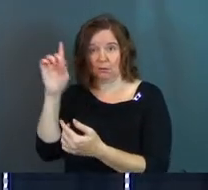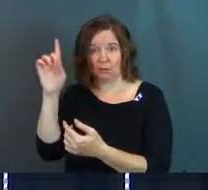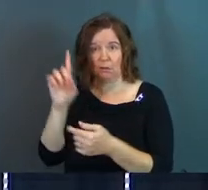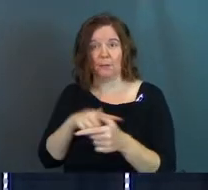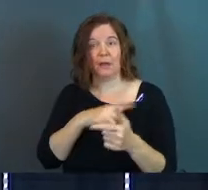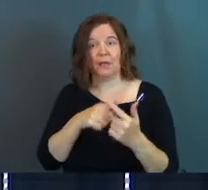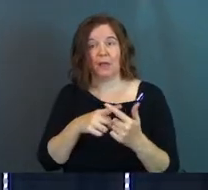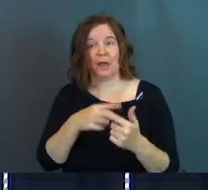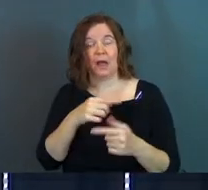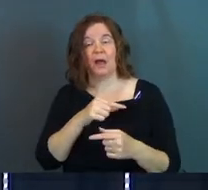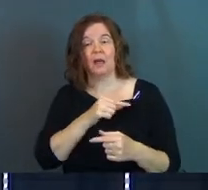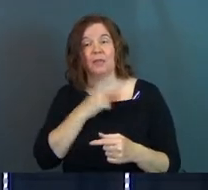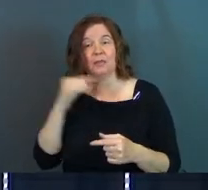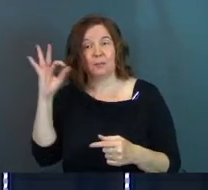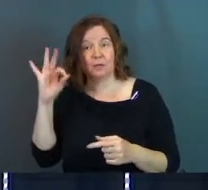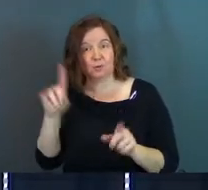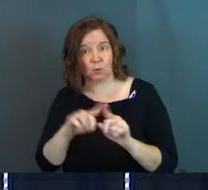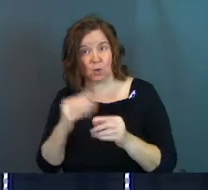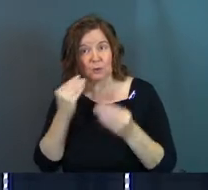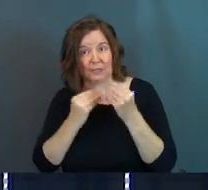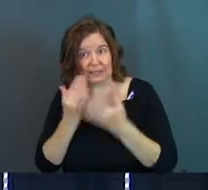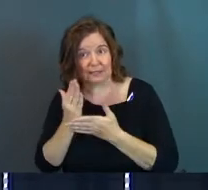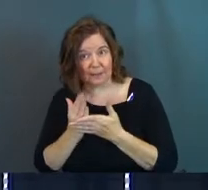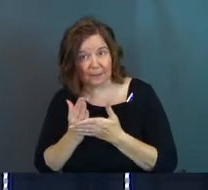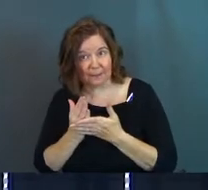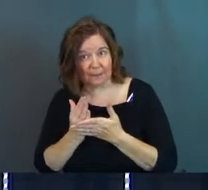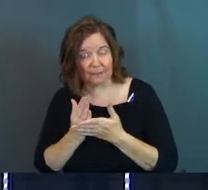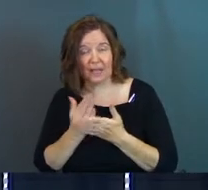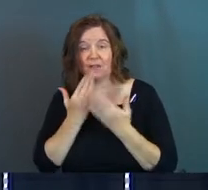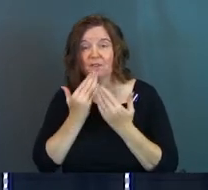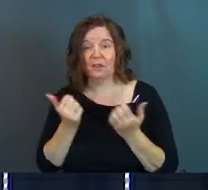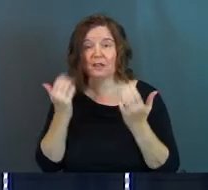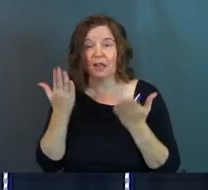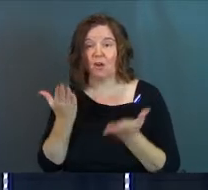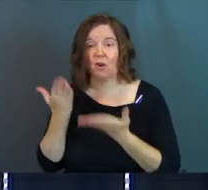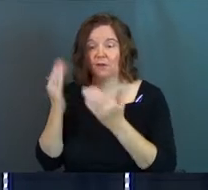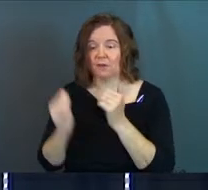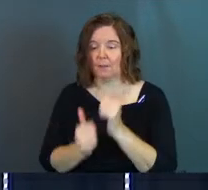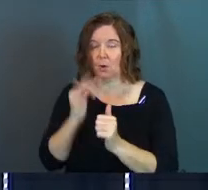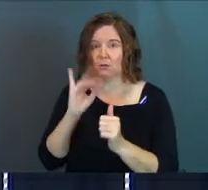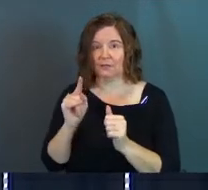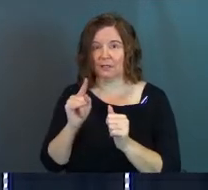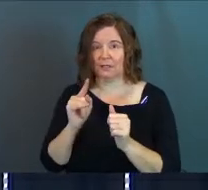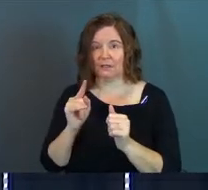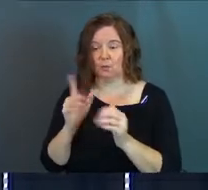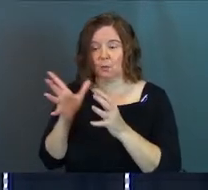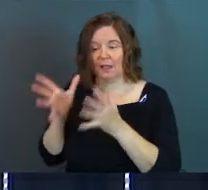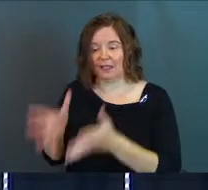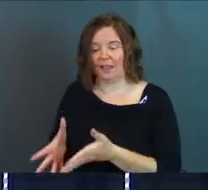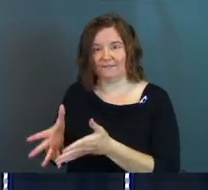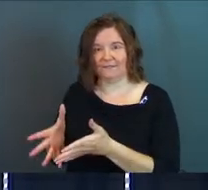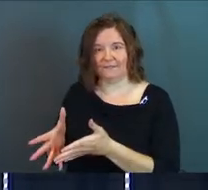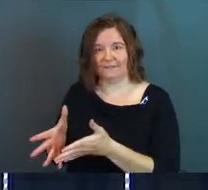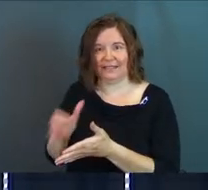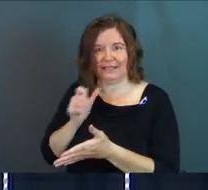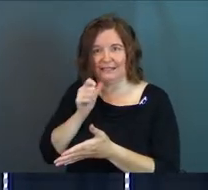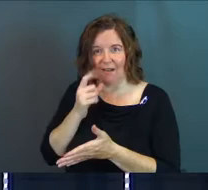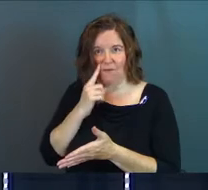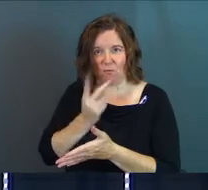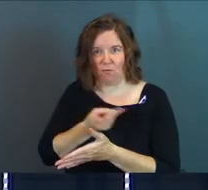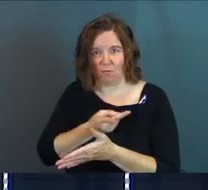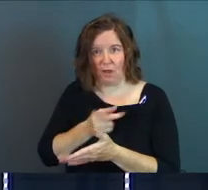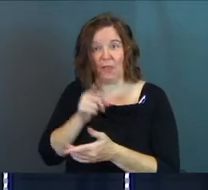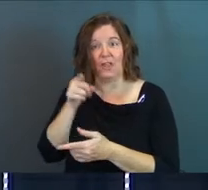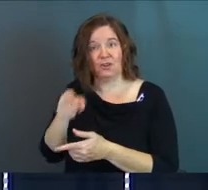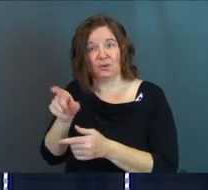But then the priest would also eat some. And for the thank offering, most of it was supposed to be left over. And then